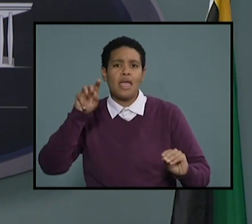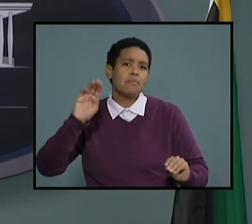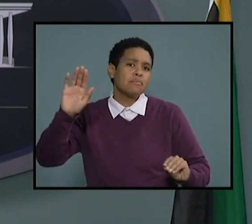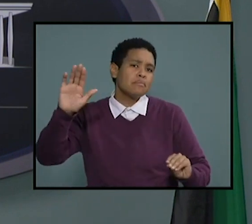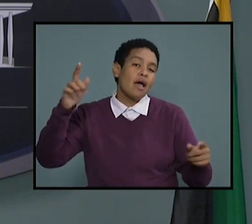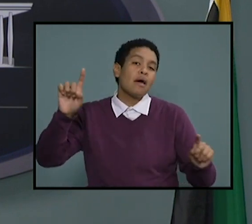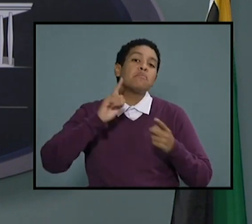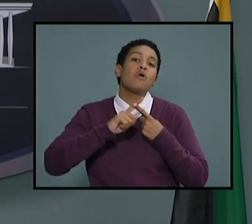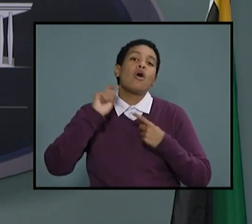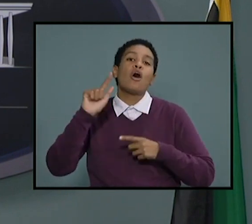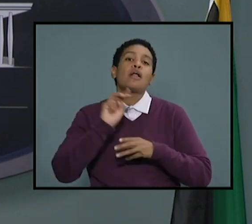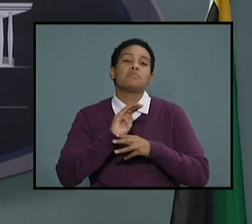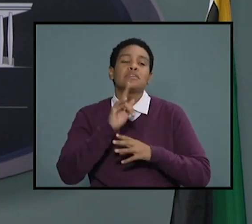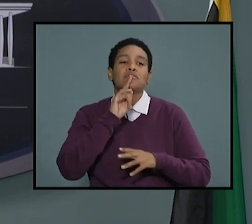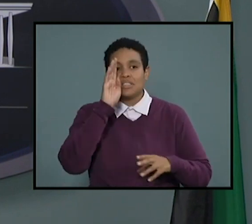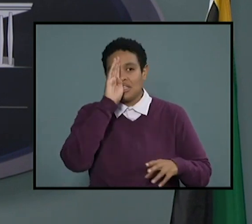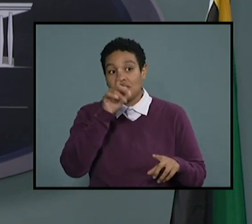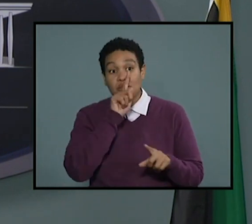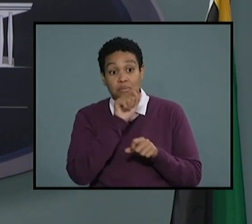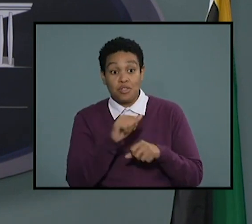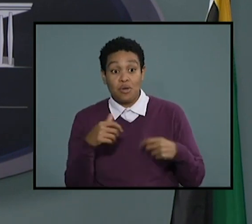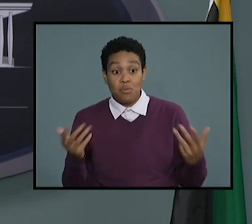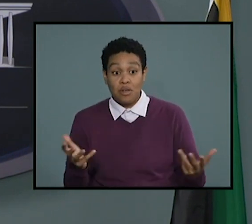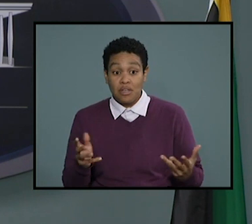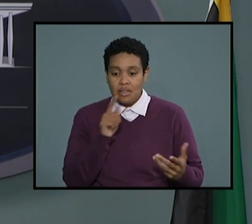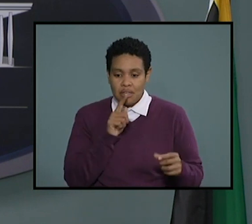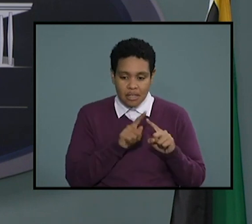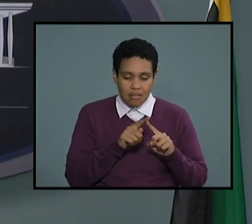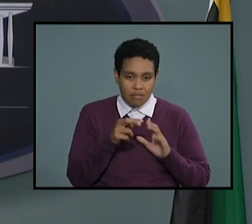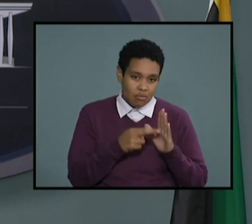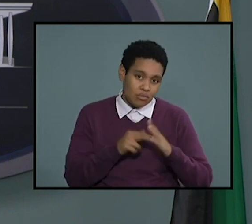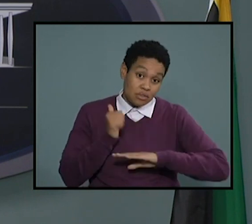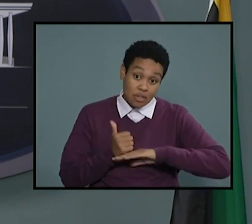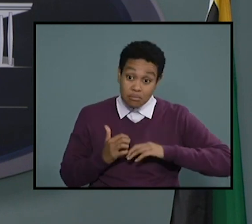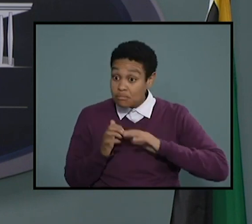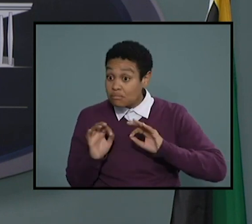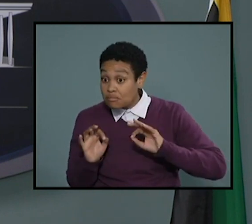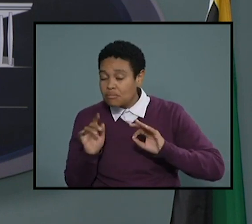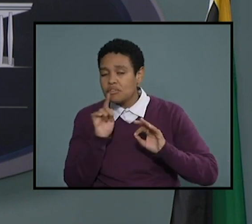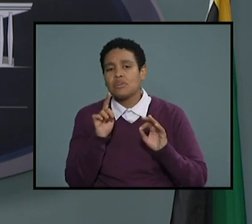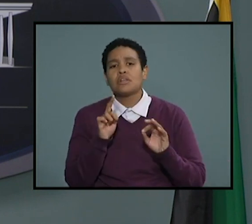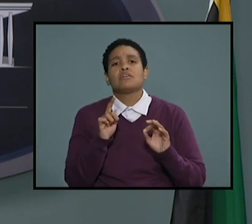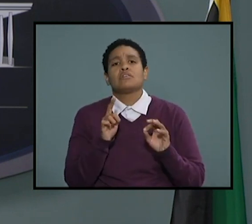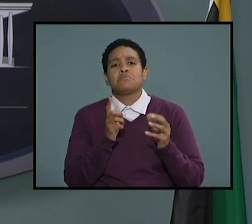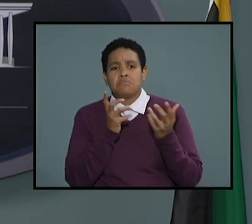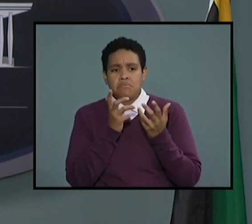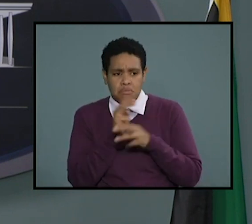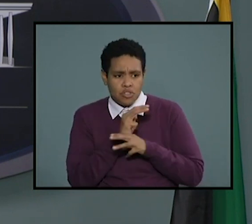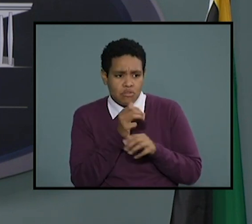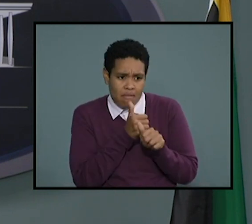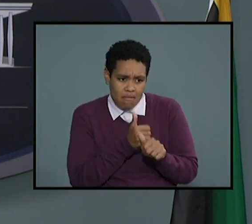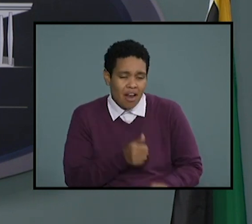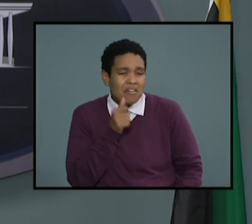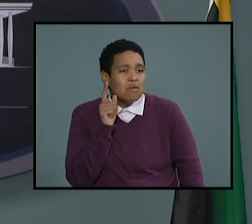and all ministers have been directed to ensure that the measures that they have in place are tightened in the ministry and around